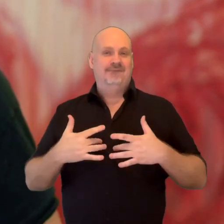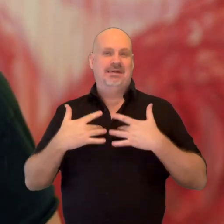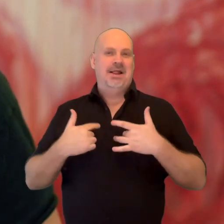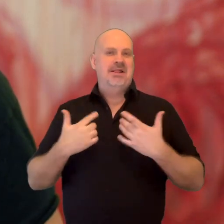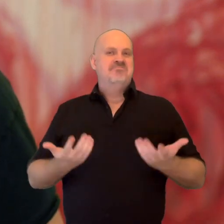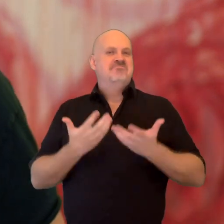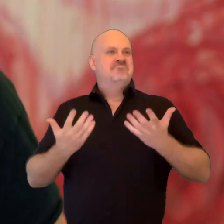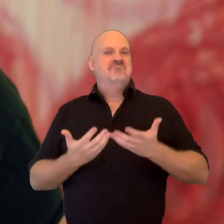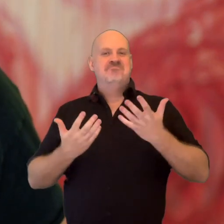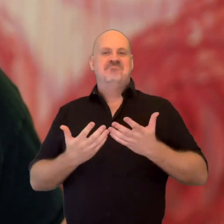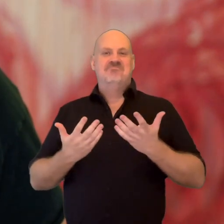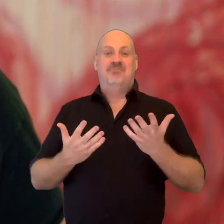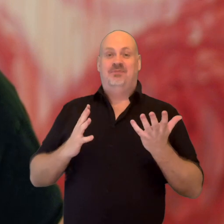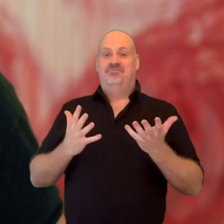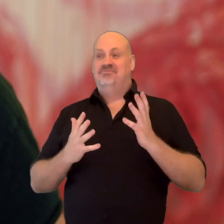suppose slightly more